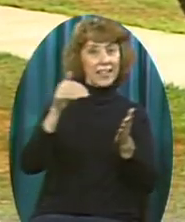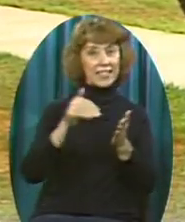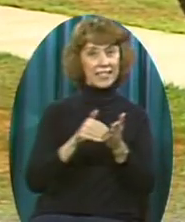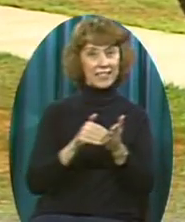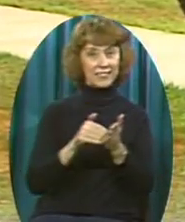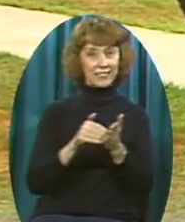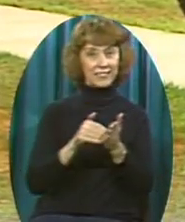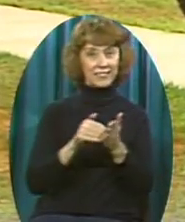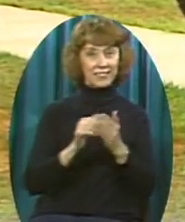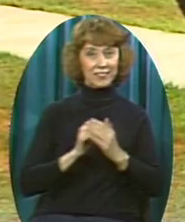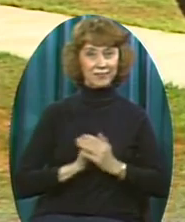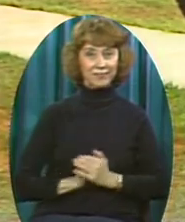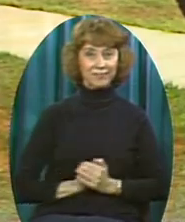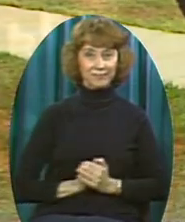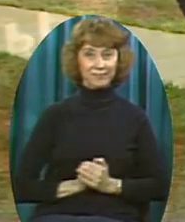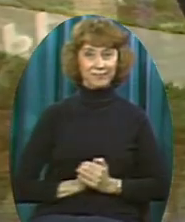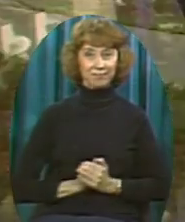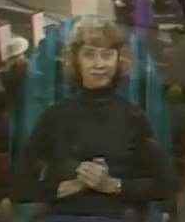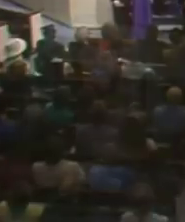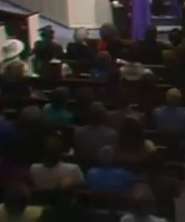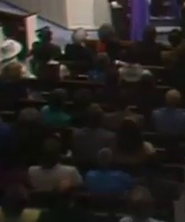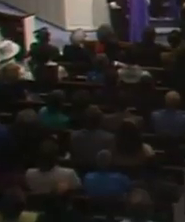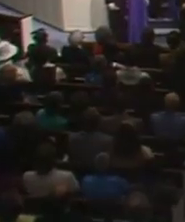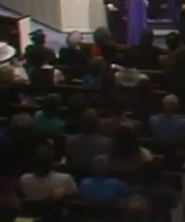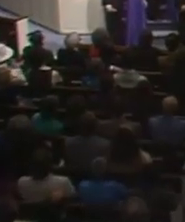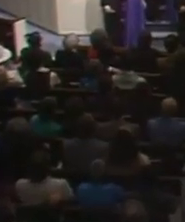service in progress.